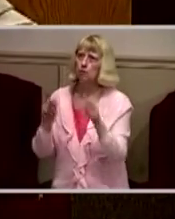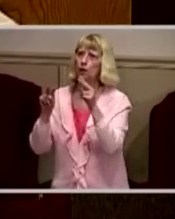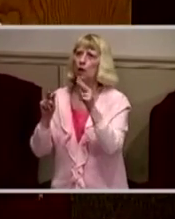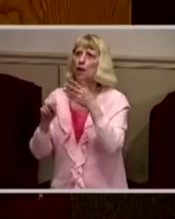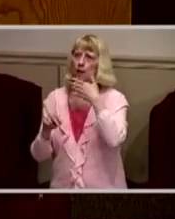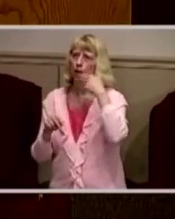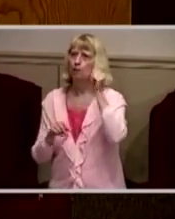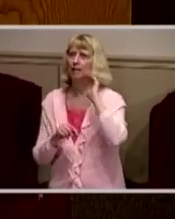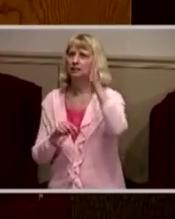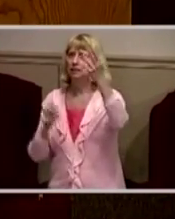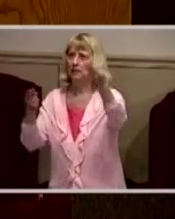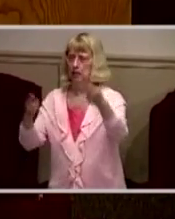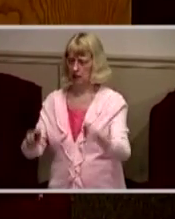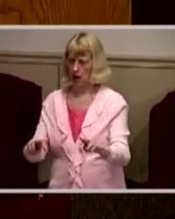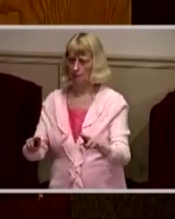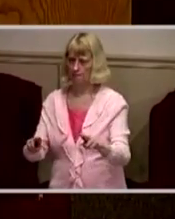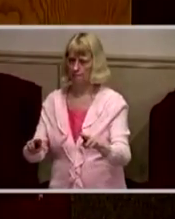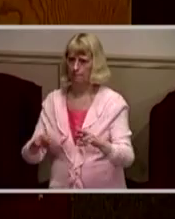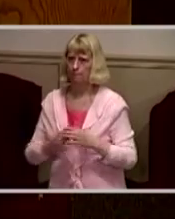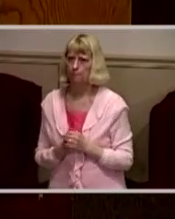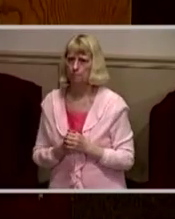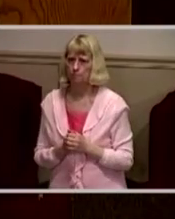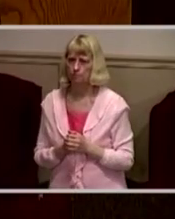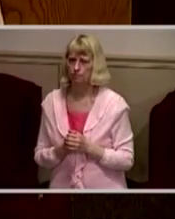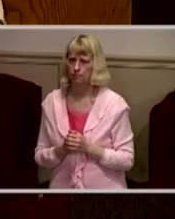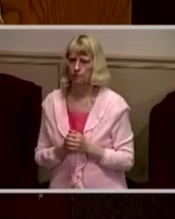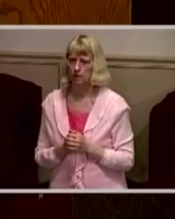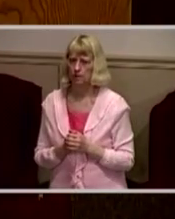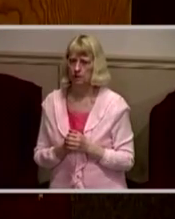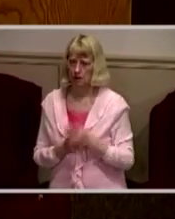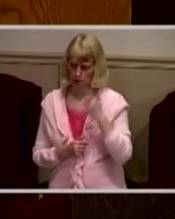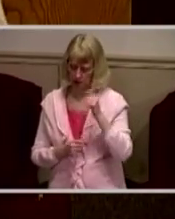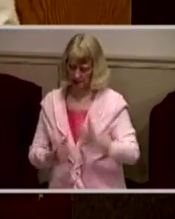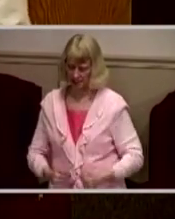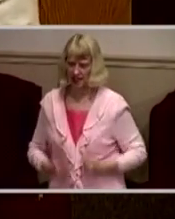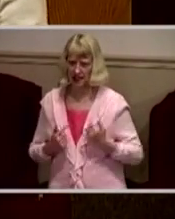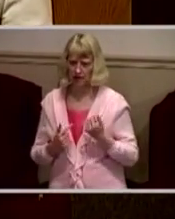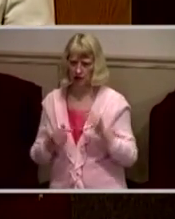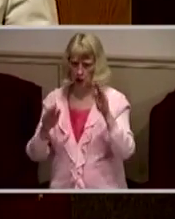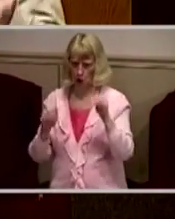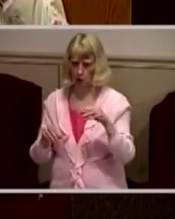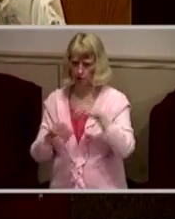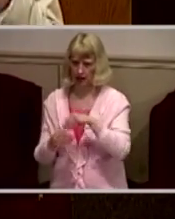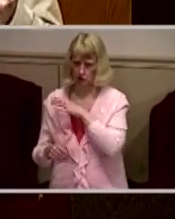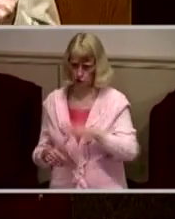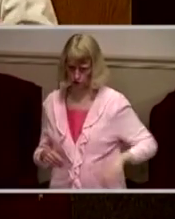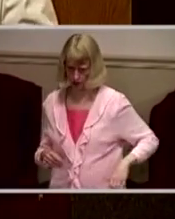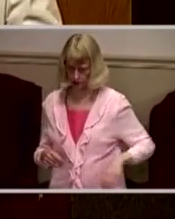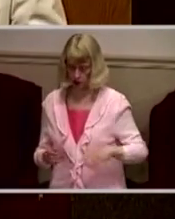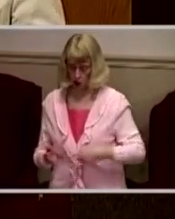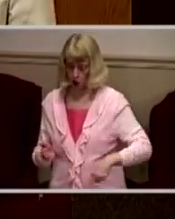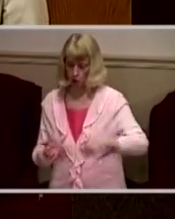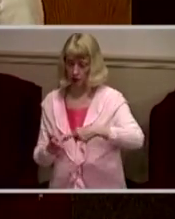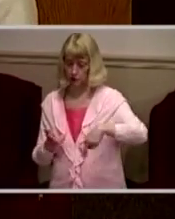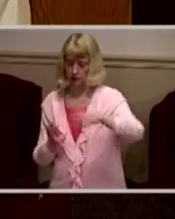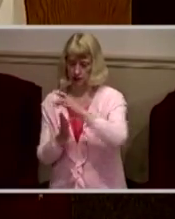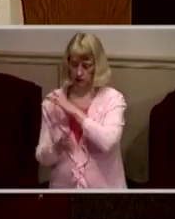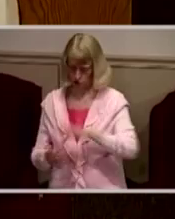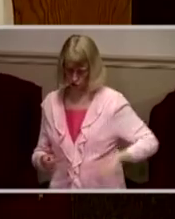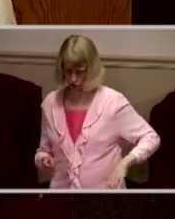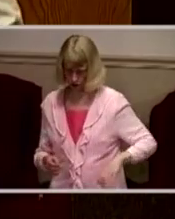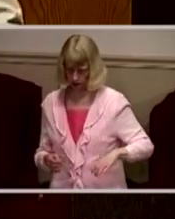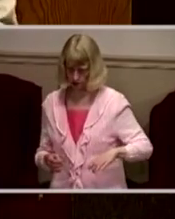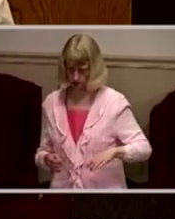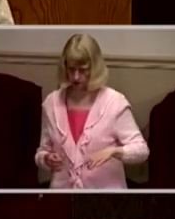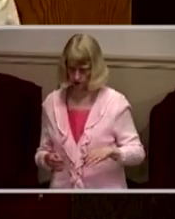because what? The best is yet to come. Because of the living hope that we have in Christ by the resurrection of Jesus Christ from